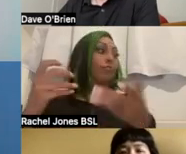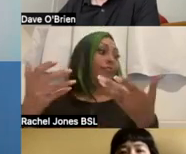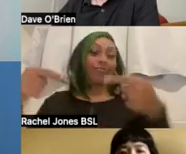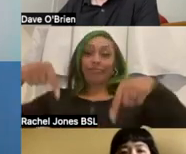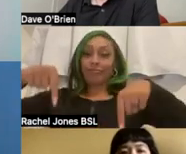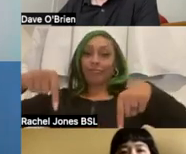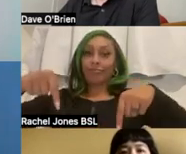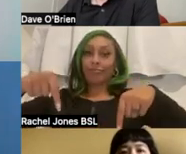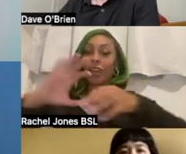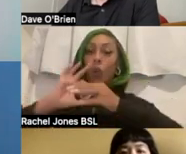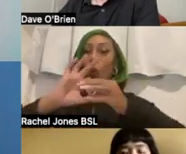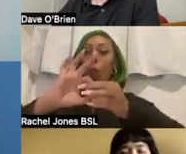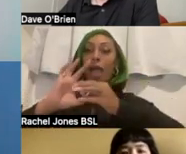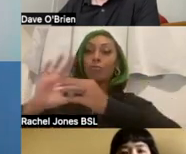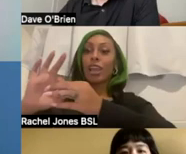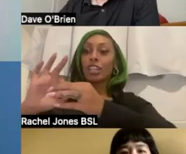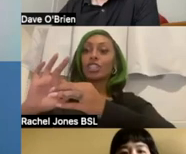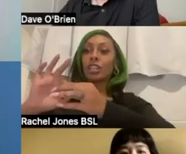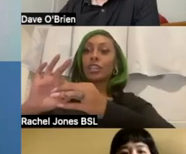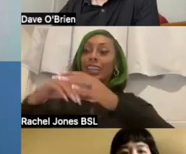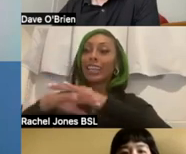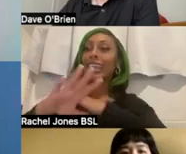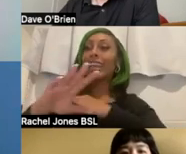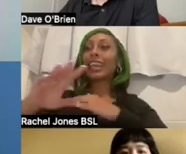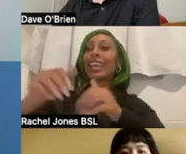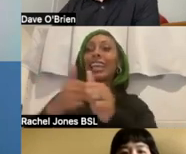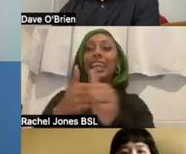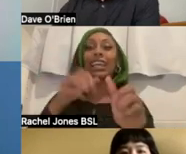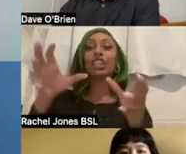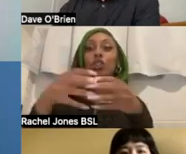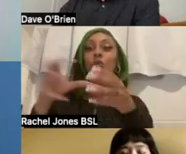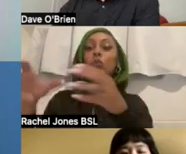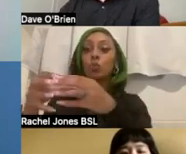an institution or a group can itself